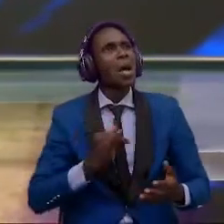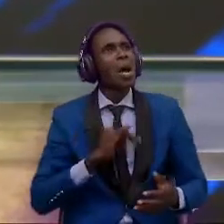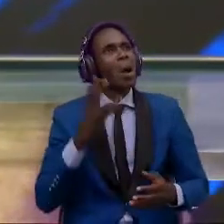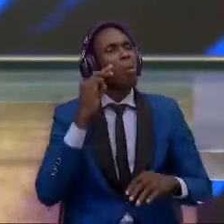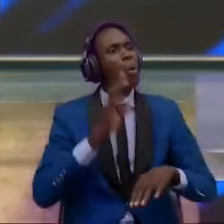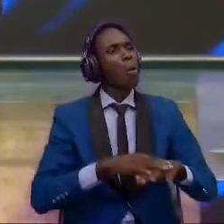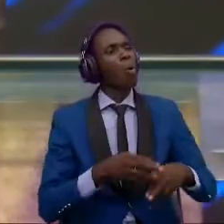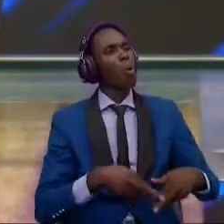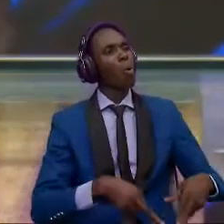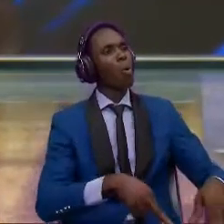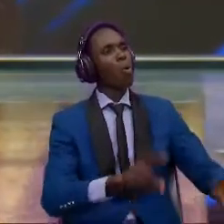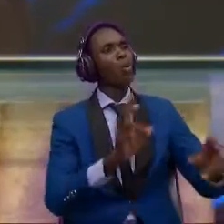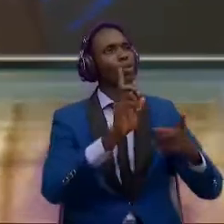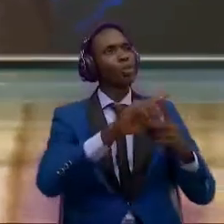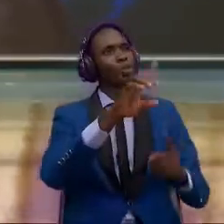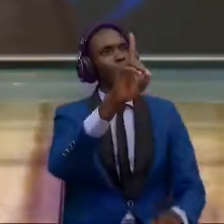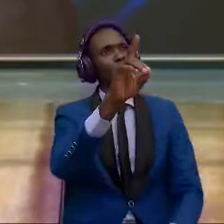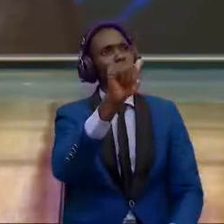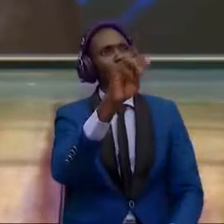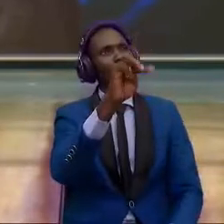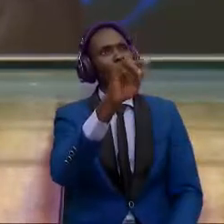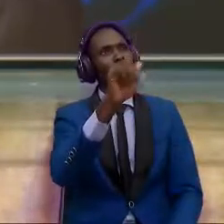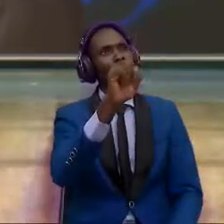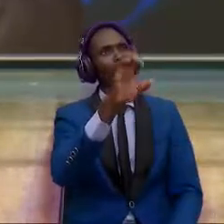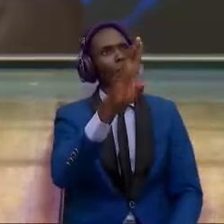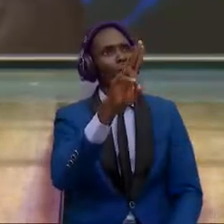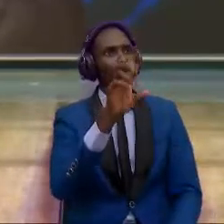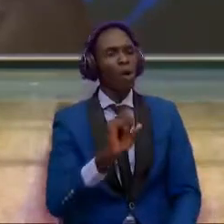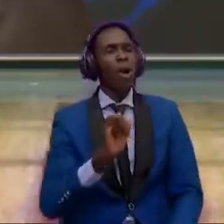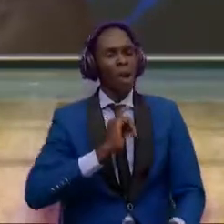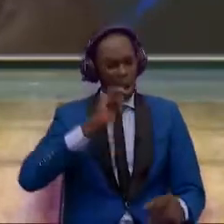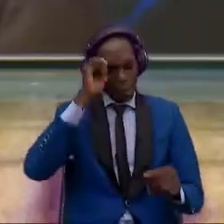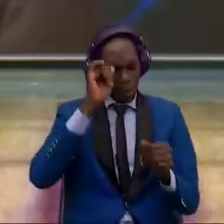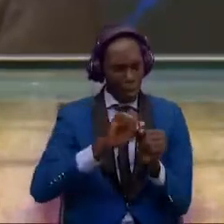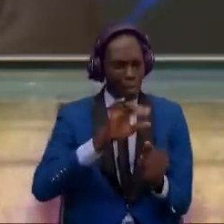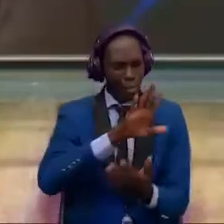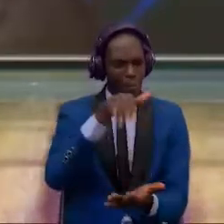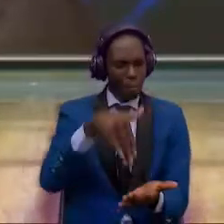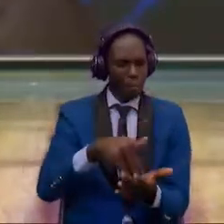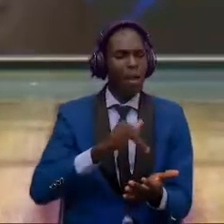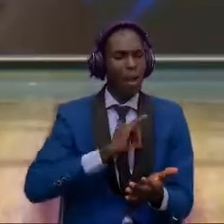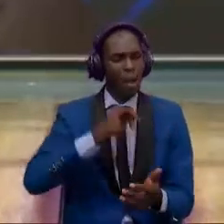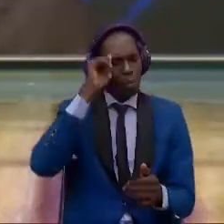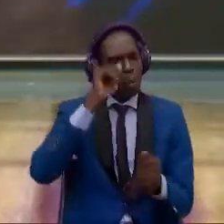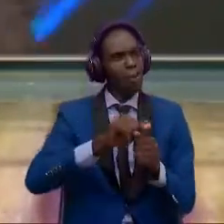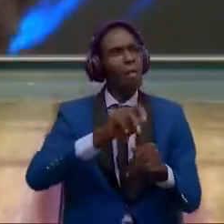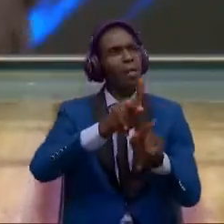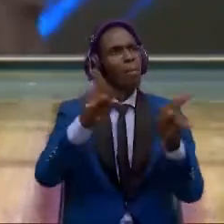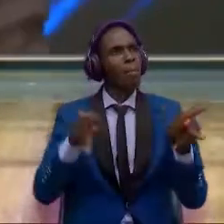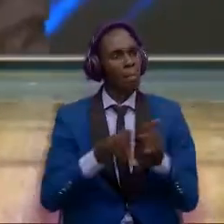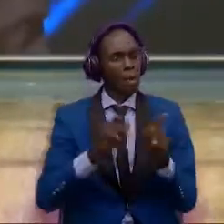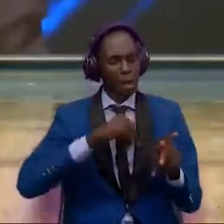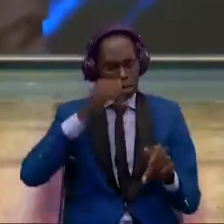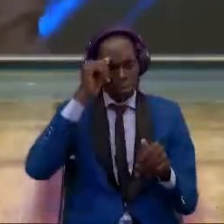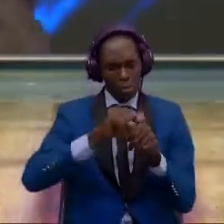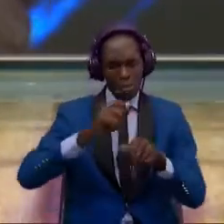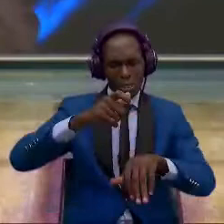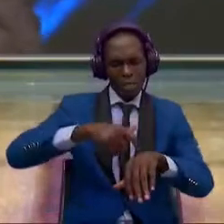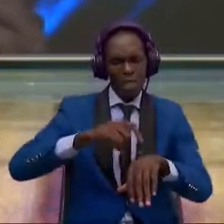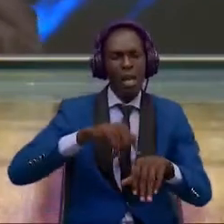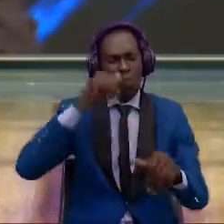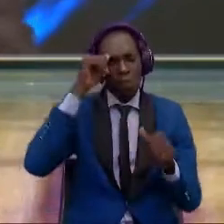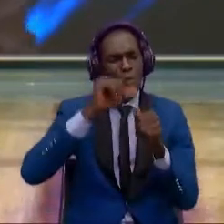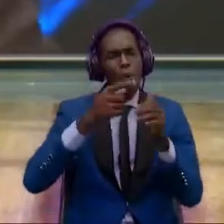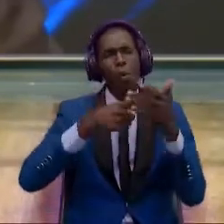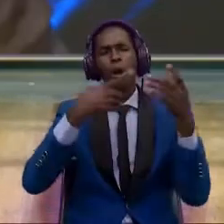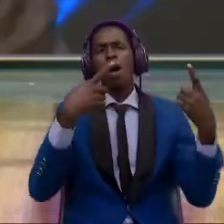to Damascus. And he knew the spot, he knew the day, he knew the time, he knew what happened when